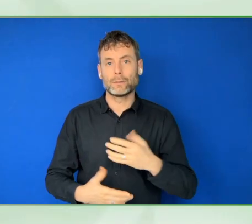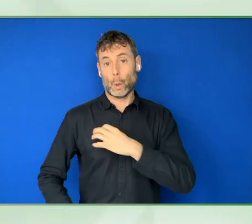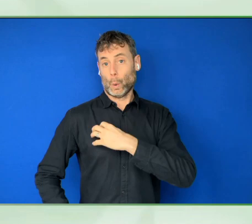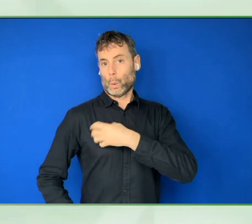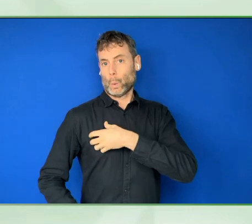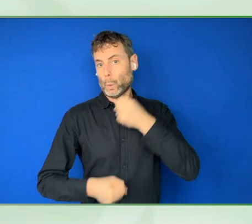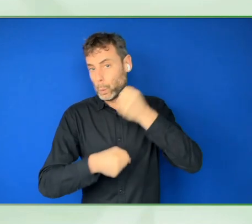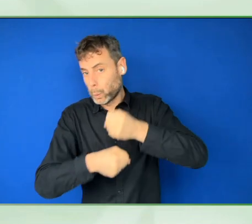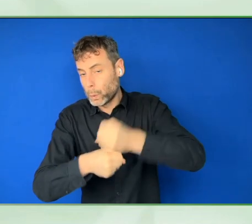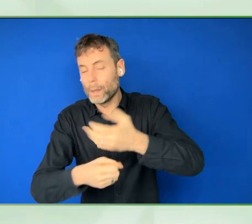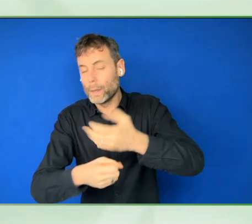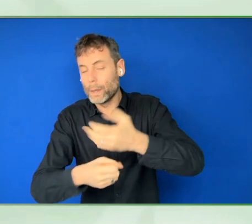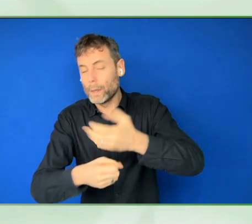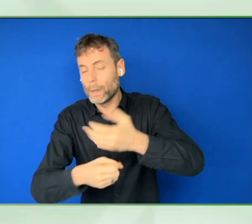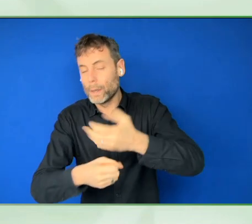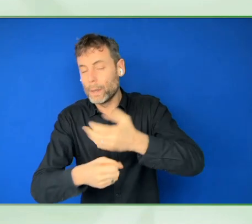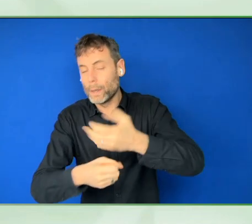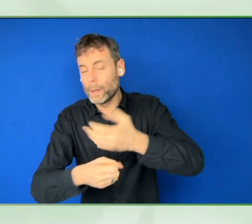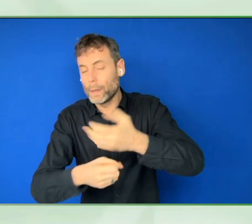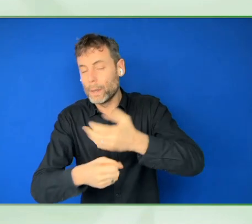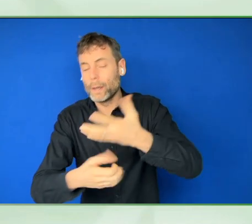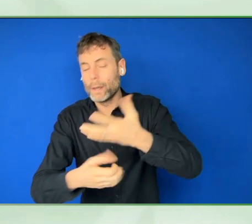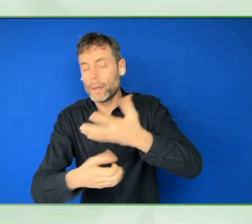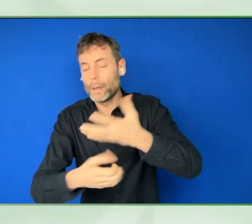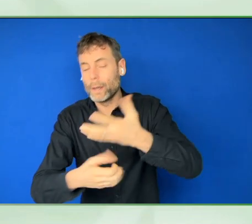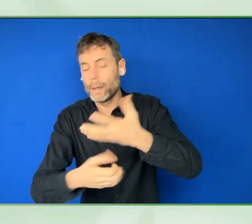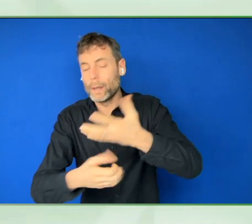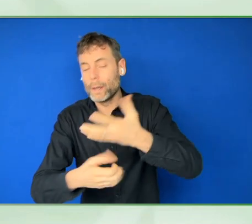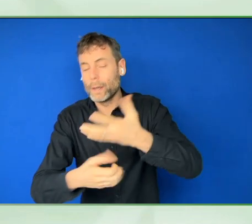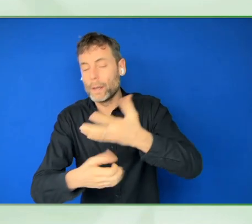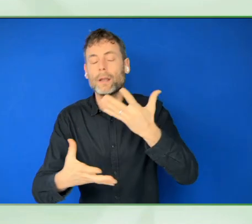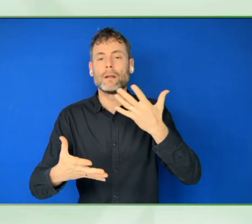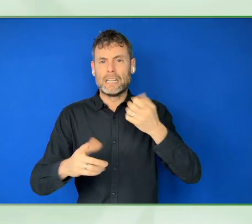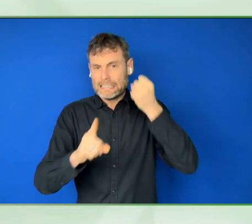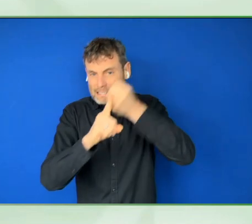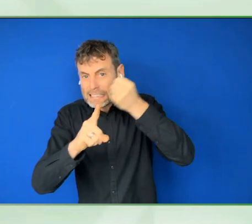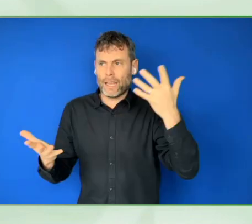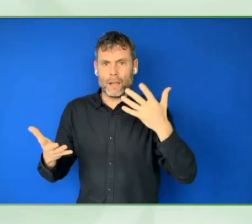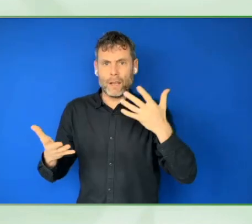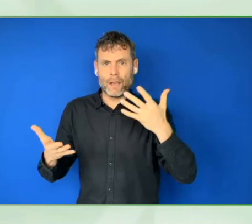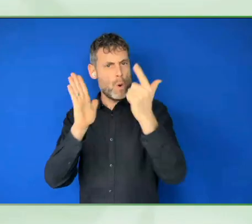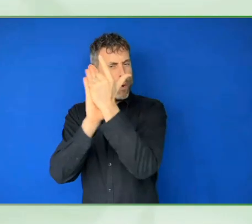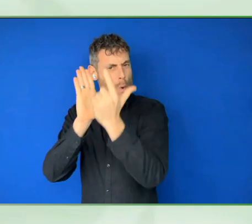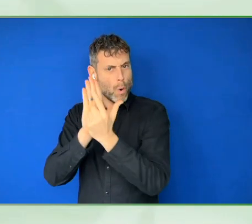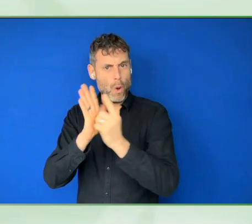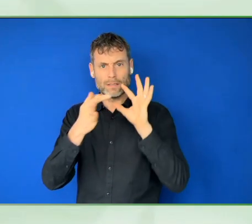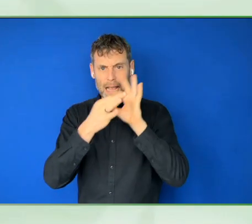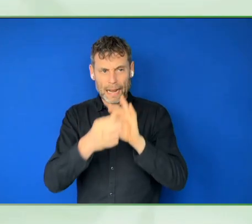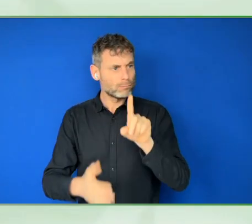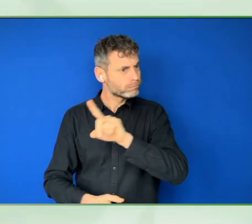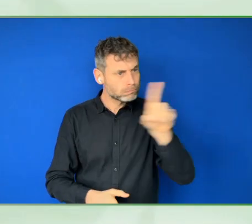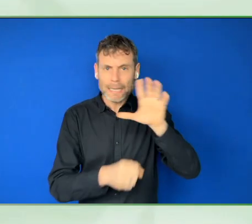to actively campaign for more rigorous disability discrimination legislation that, as our member companies were